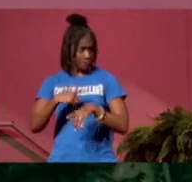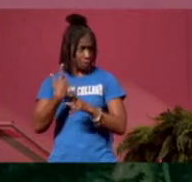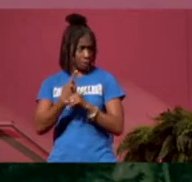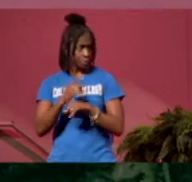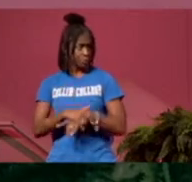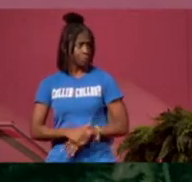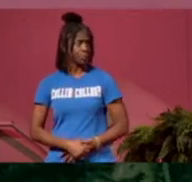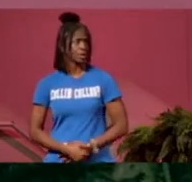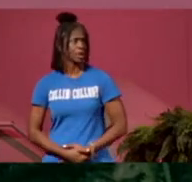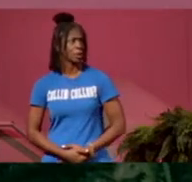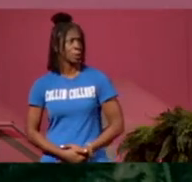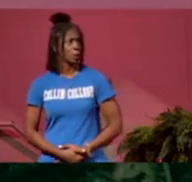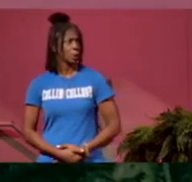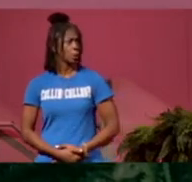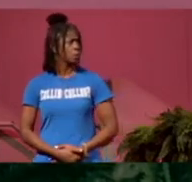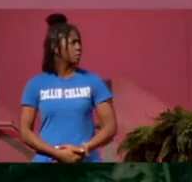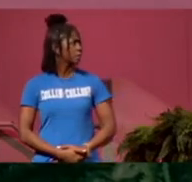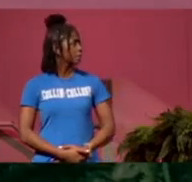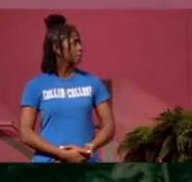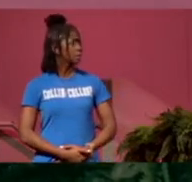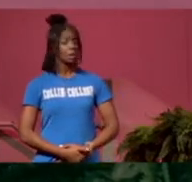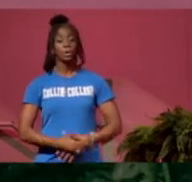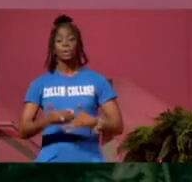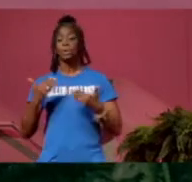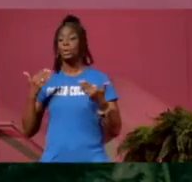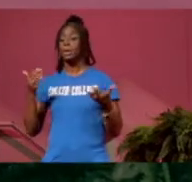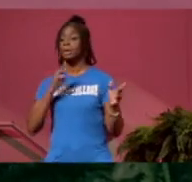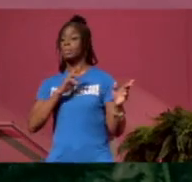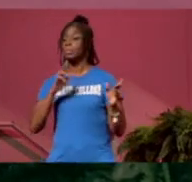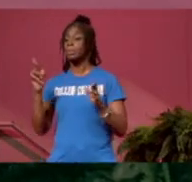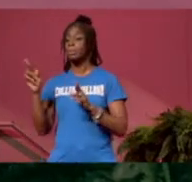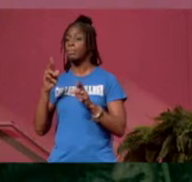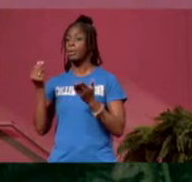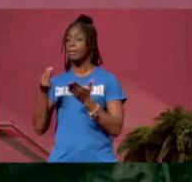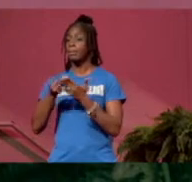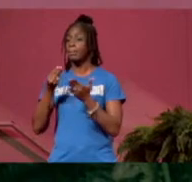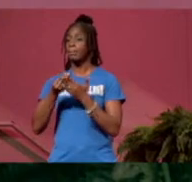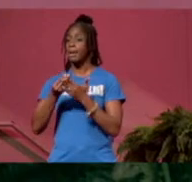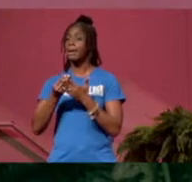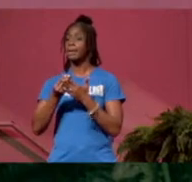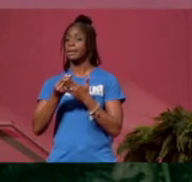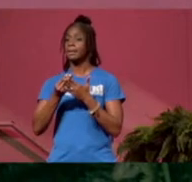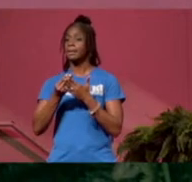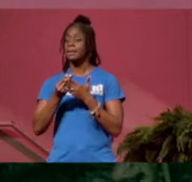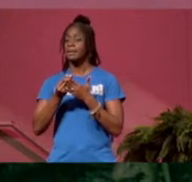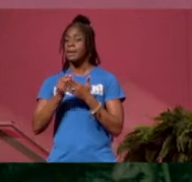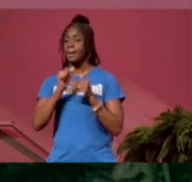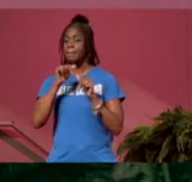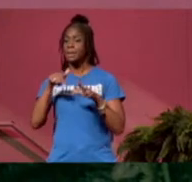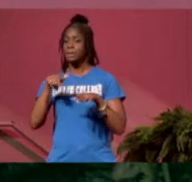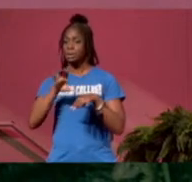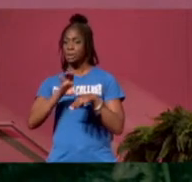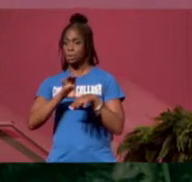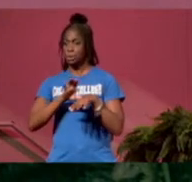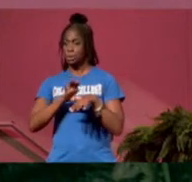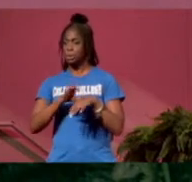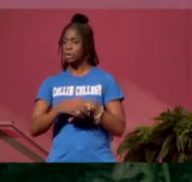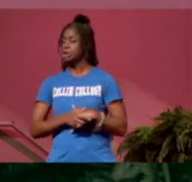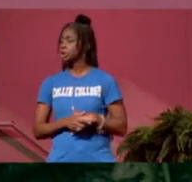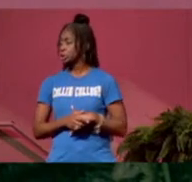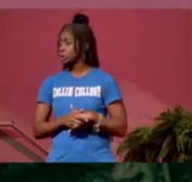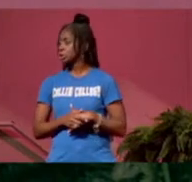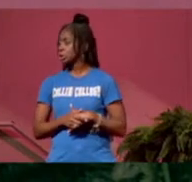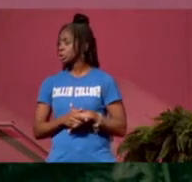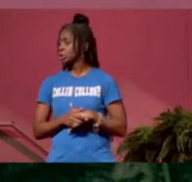in the house of the Lord. Go ahead, get your gifts in your hand as we prepare to bless them before they are given. As you're preparing,